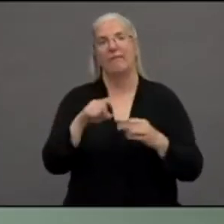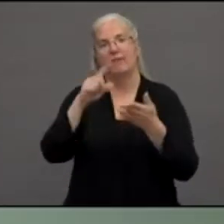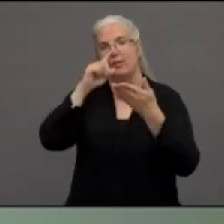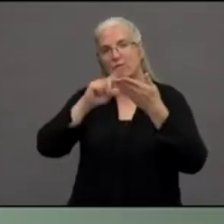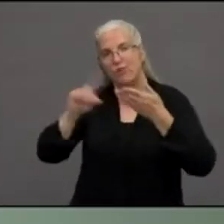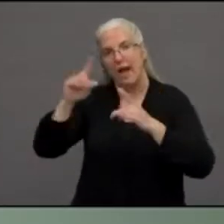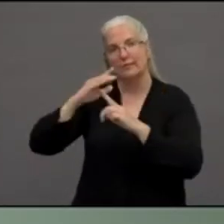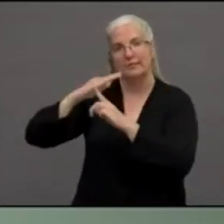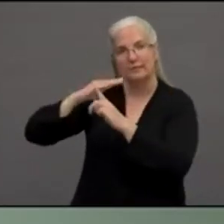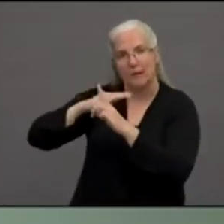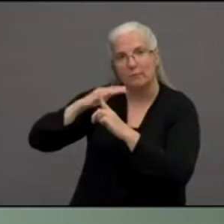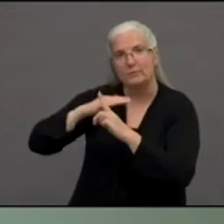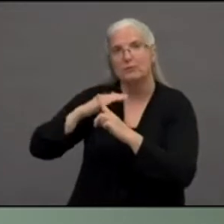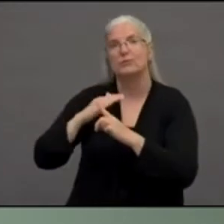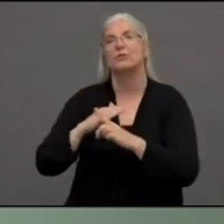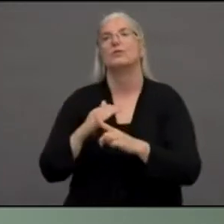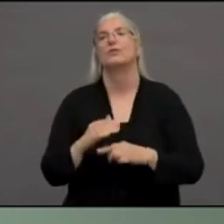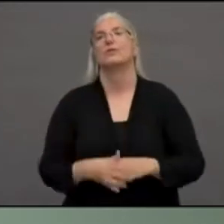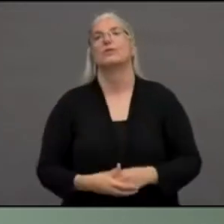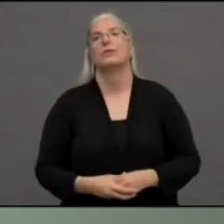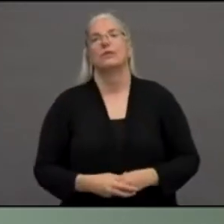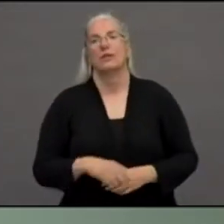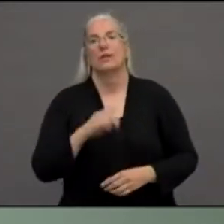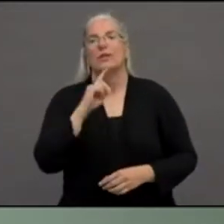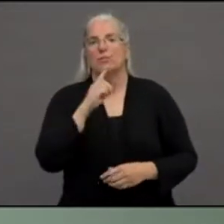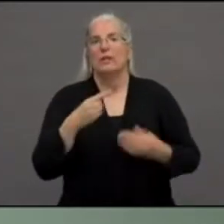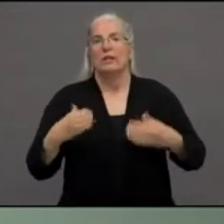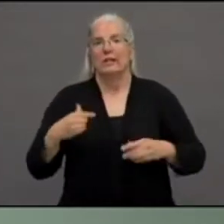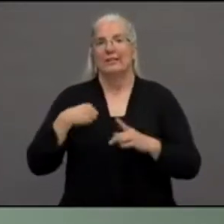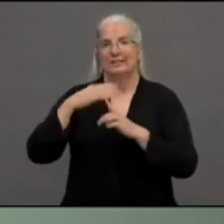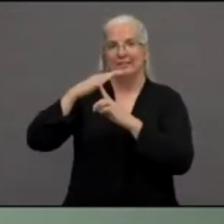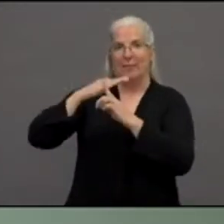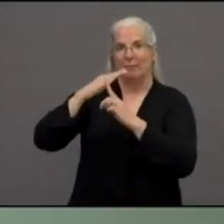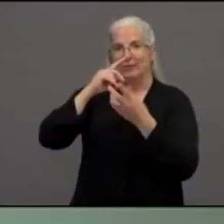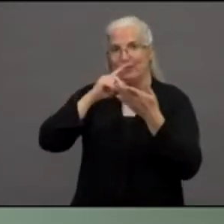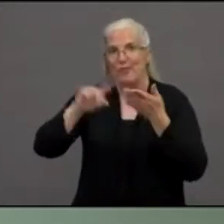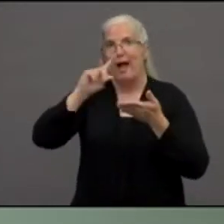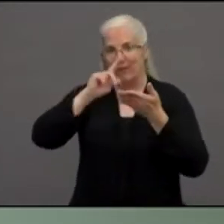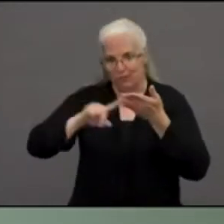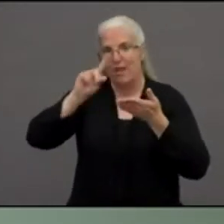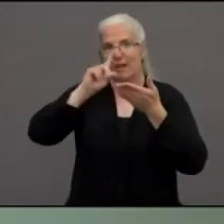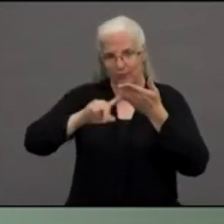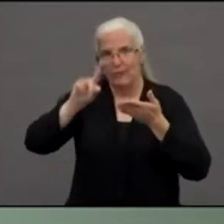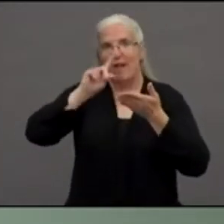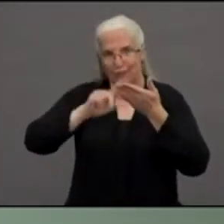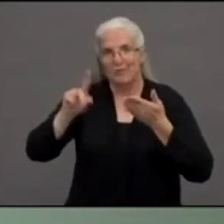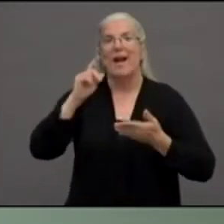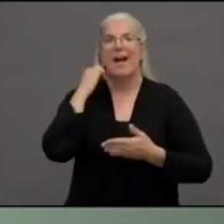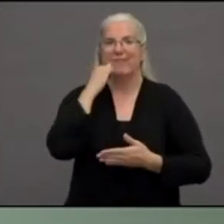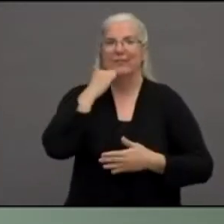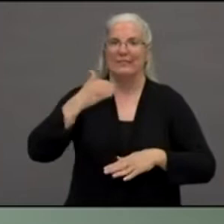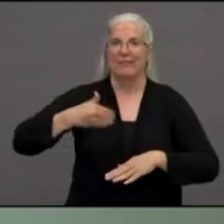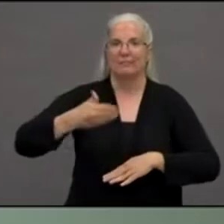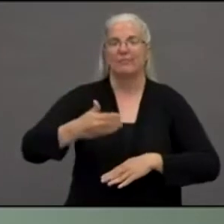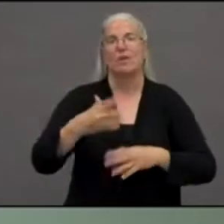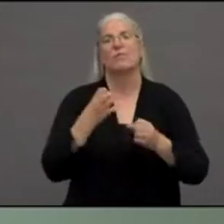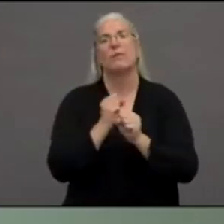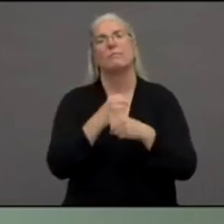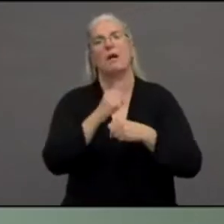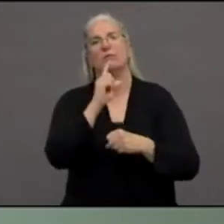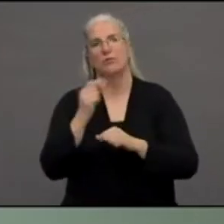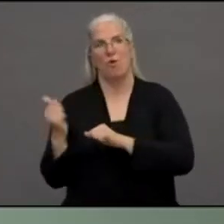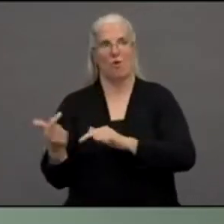I've never had my temperature checked so much in my entire life to make sure that everyone is okay. We also advise people to stay at home if you